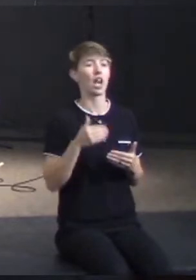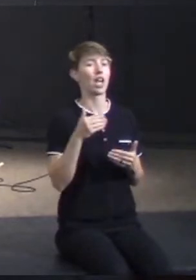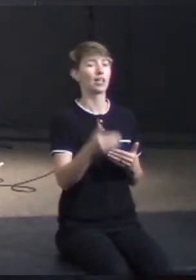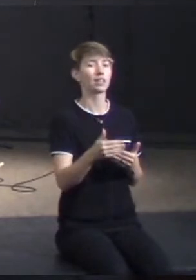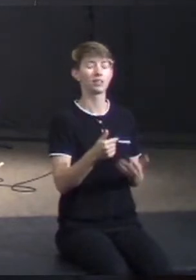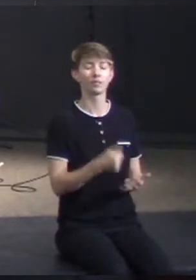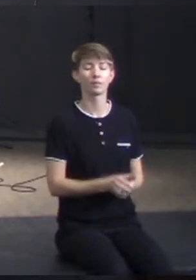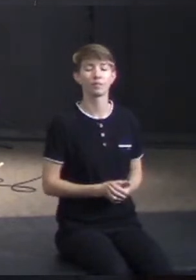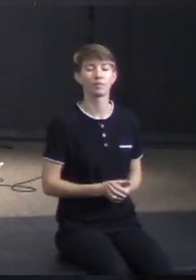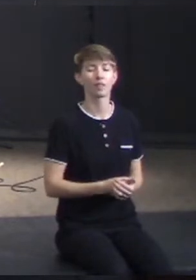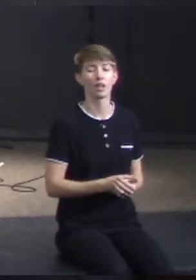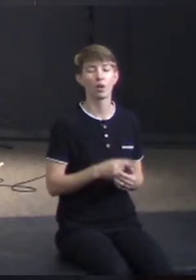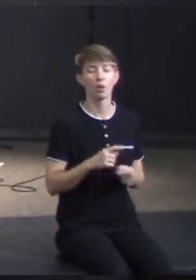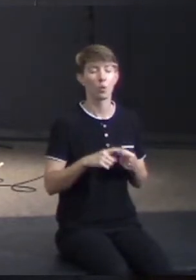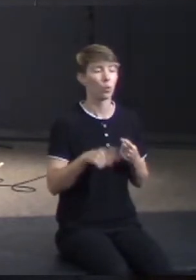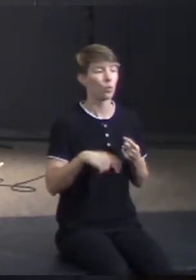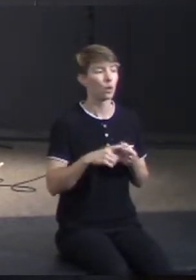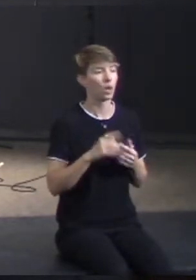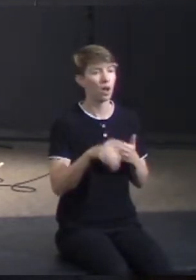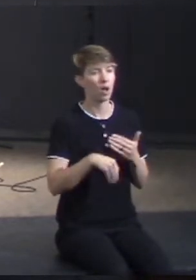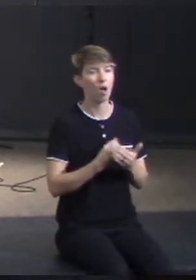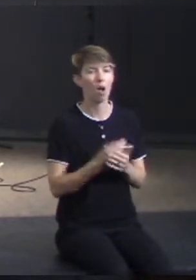When all the people were getting baptized,